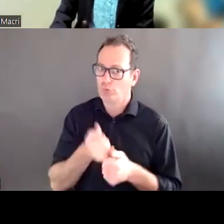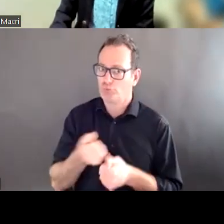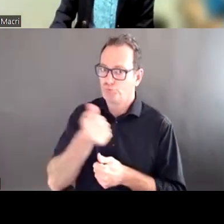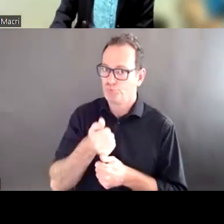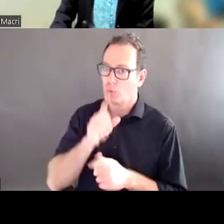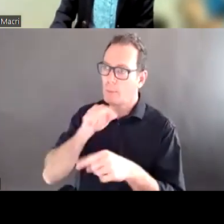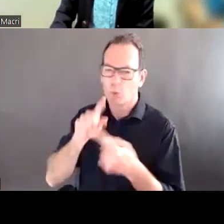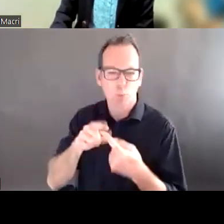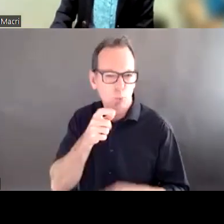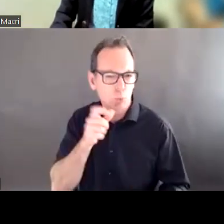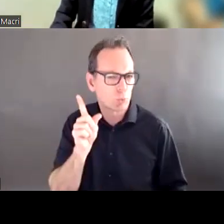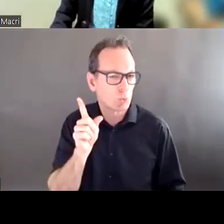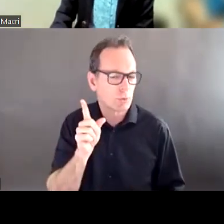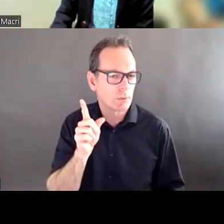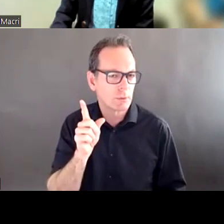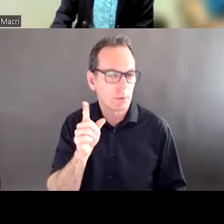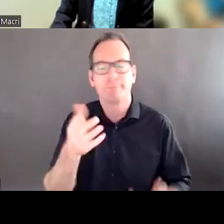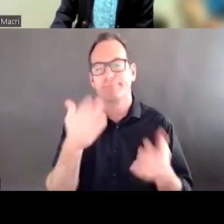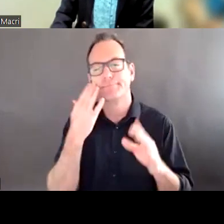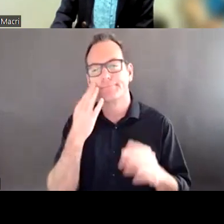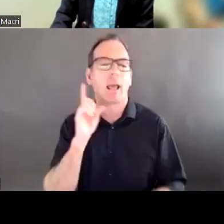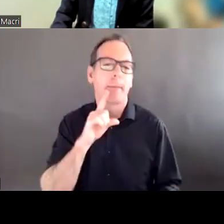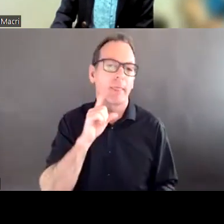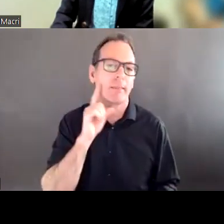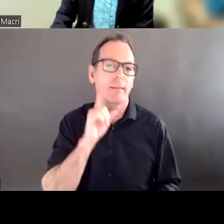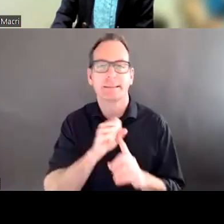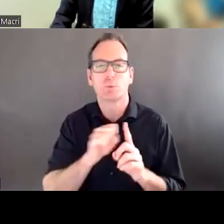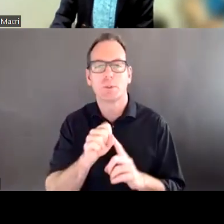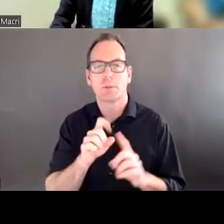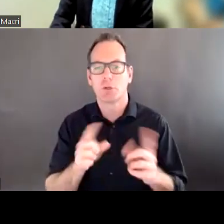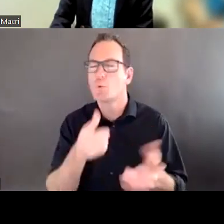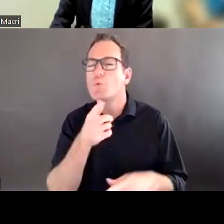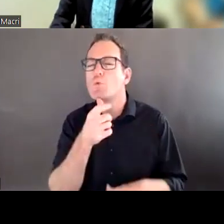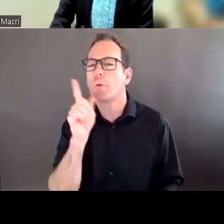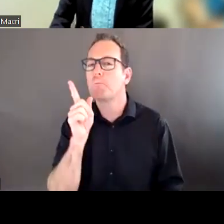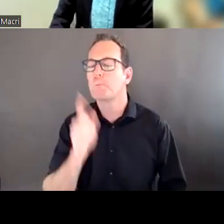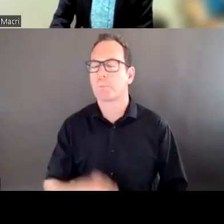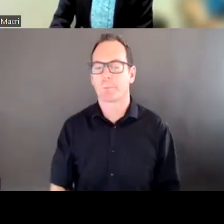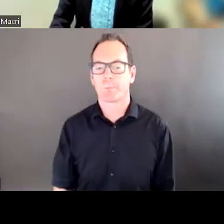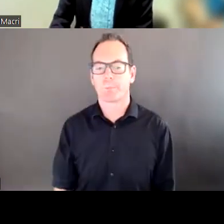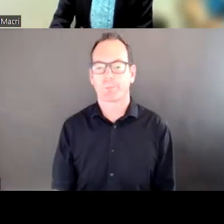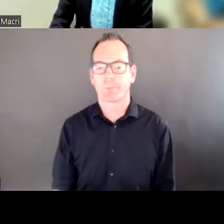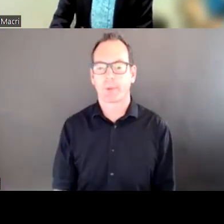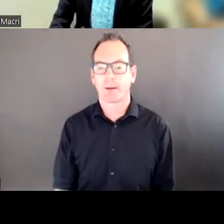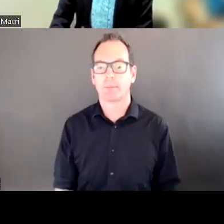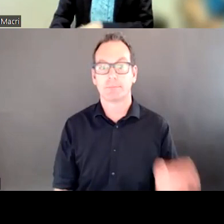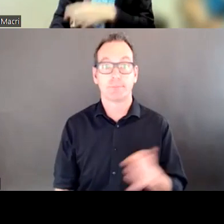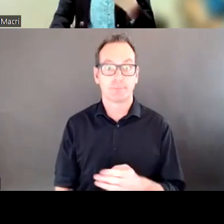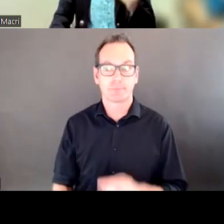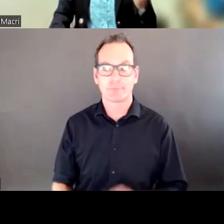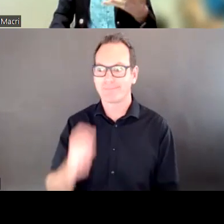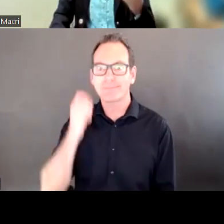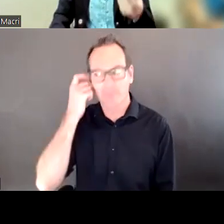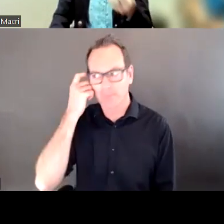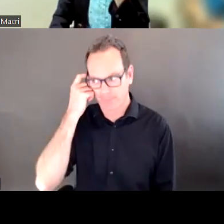And I know that this is hypothetical, but just thought I would bring that forward. Yeah, that's great. So this team, if we're